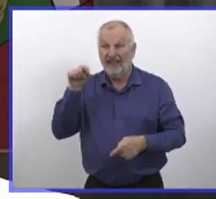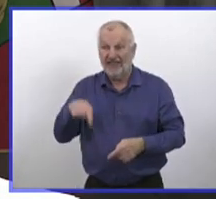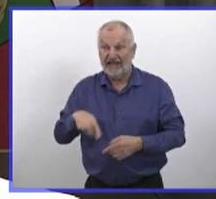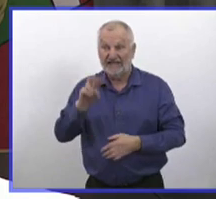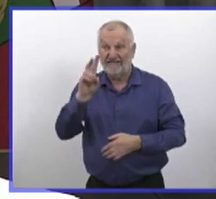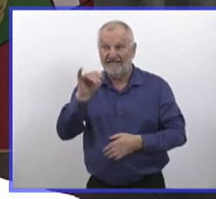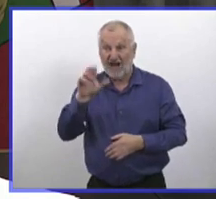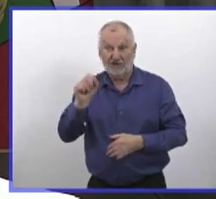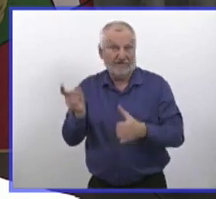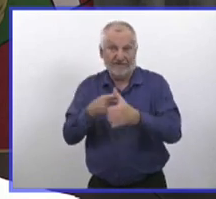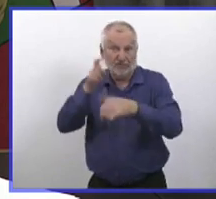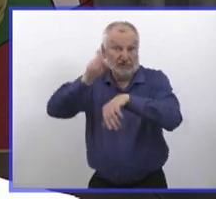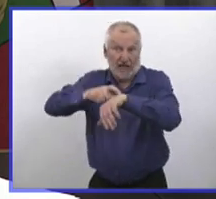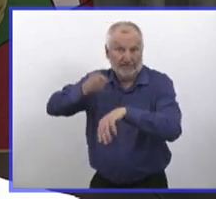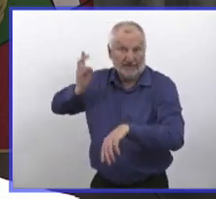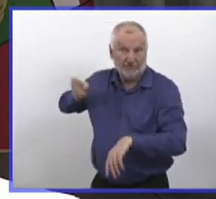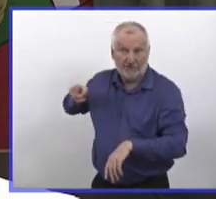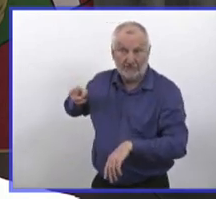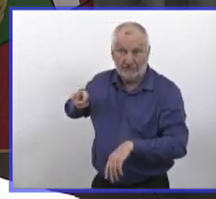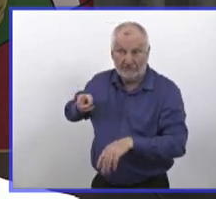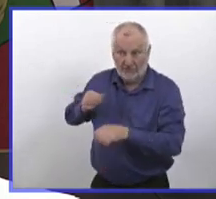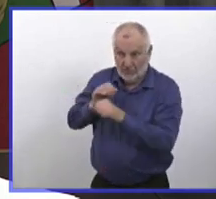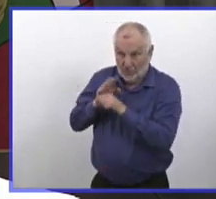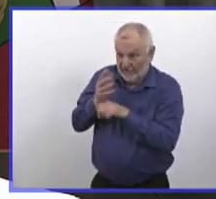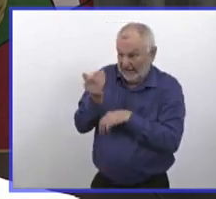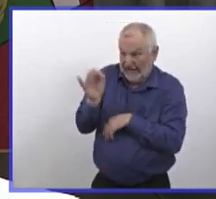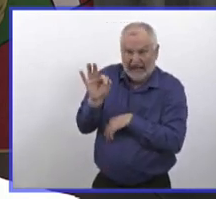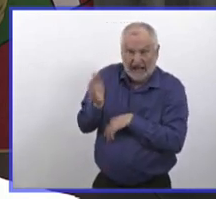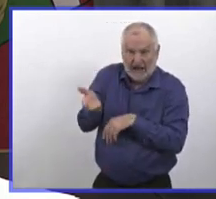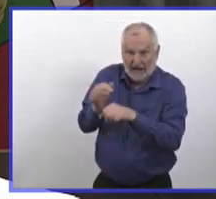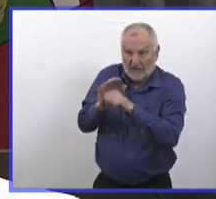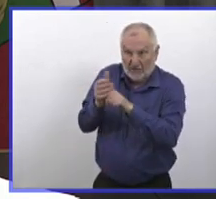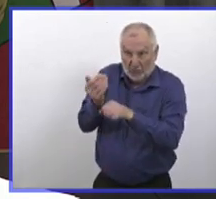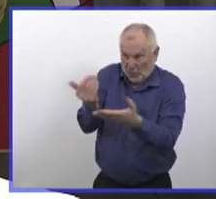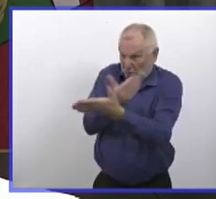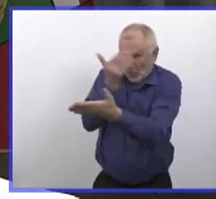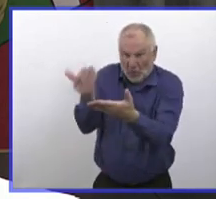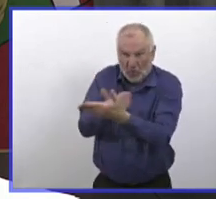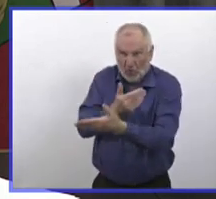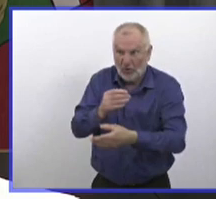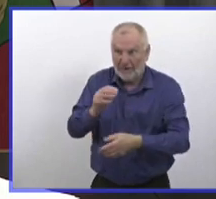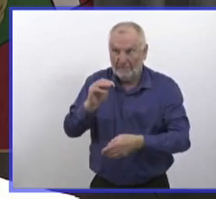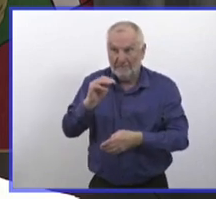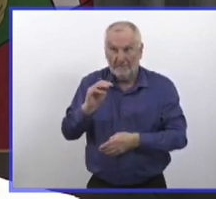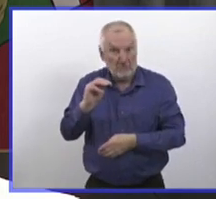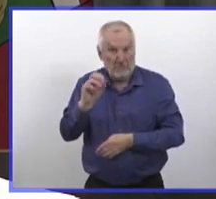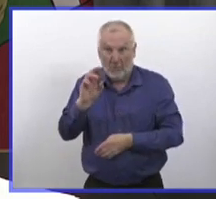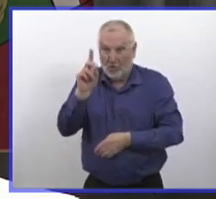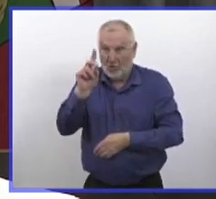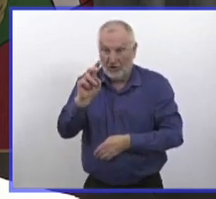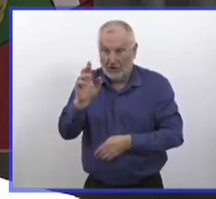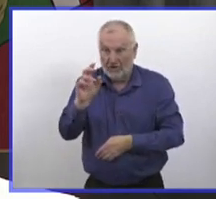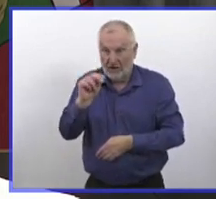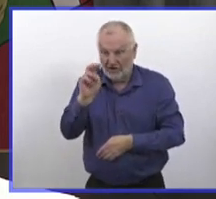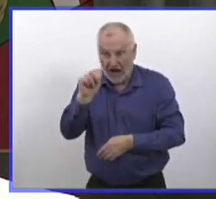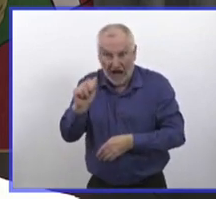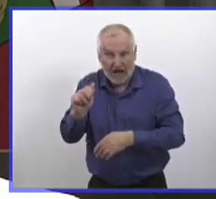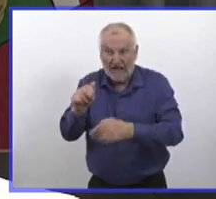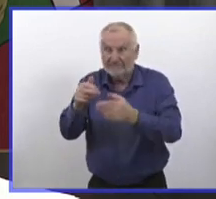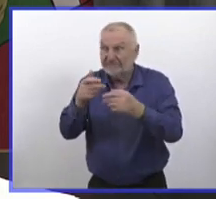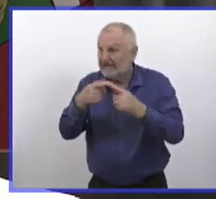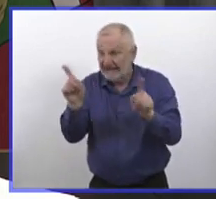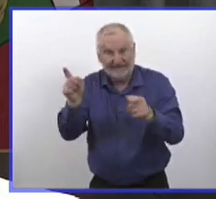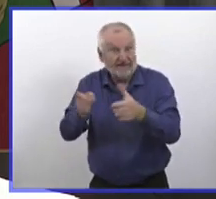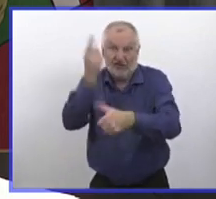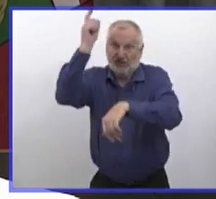before. These are vaccines we haven't used before. So everything we're doing for the first time. And the whole world is doing this at the